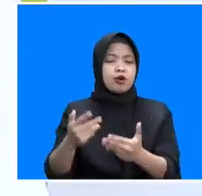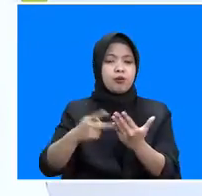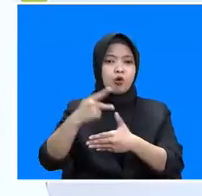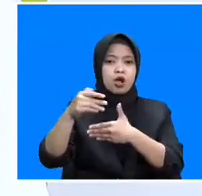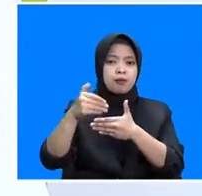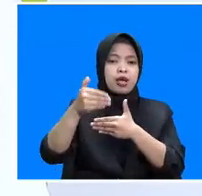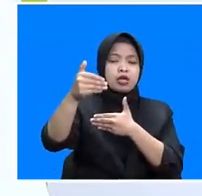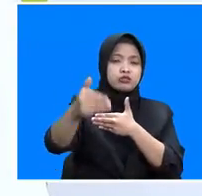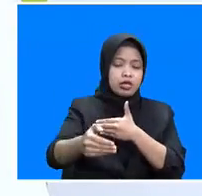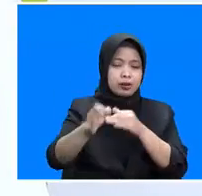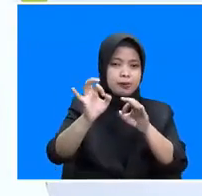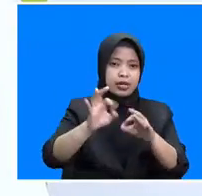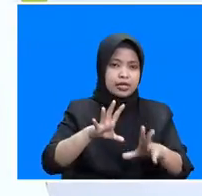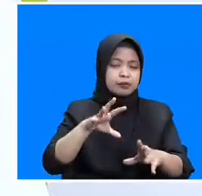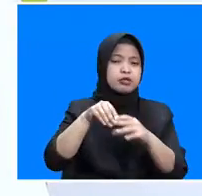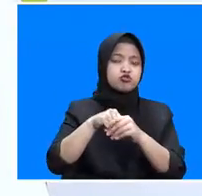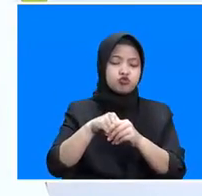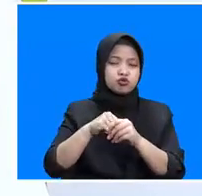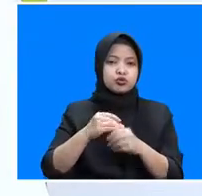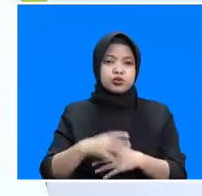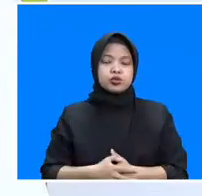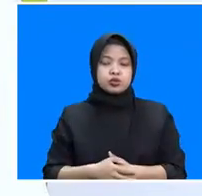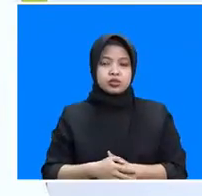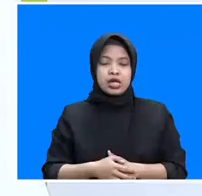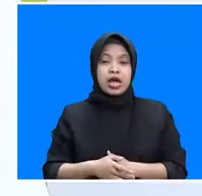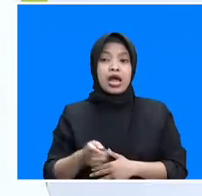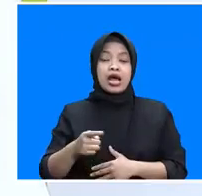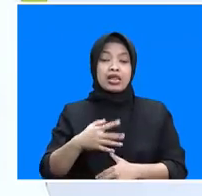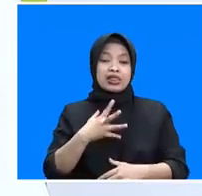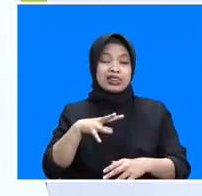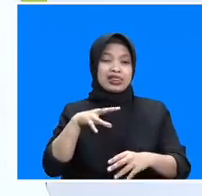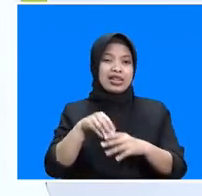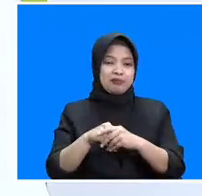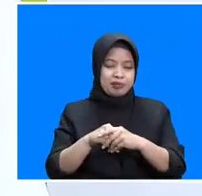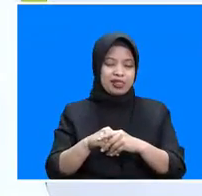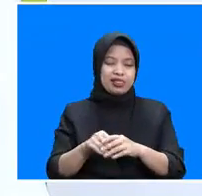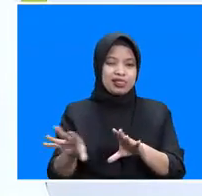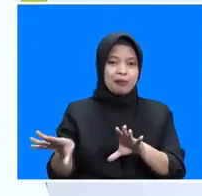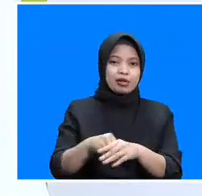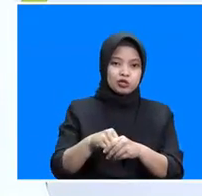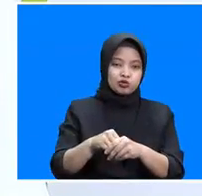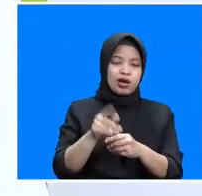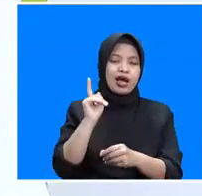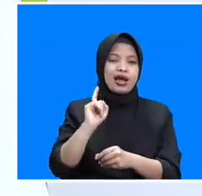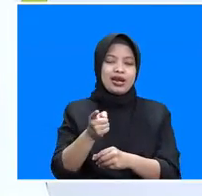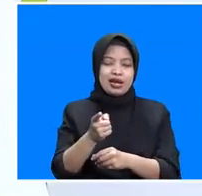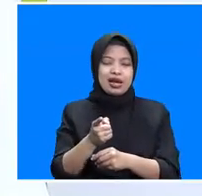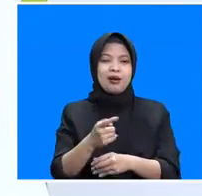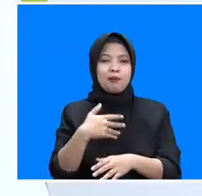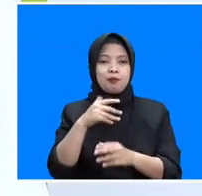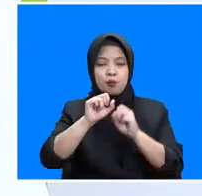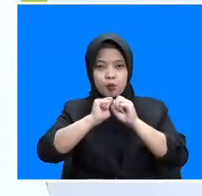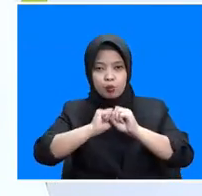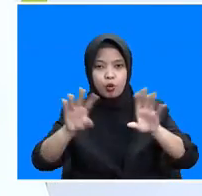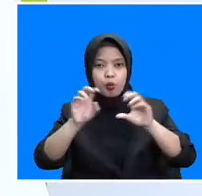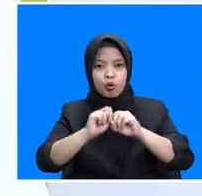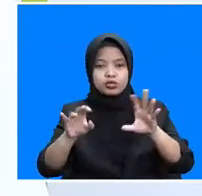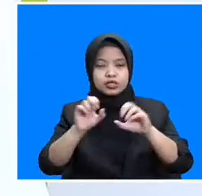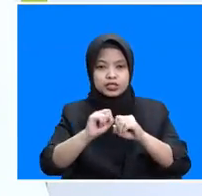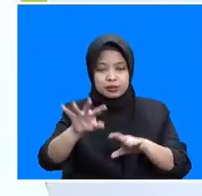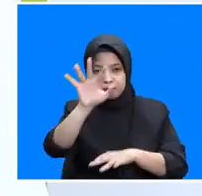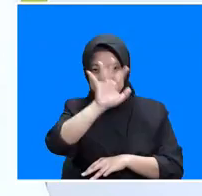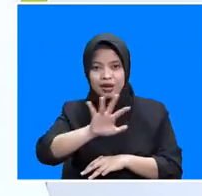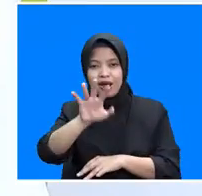board with that approach, and we'll continue to engage through those type of forums from a multilateral perspective. In terms of